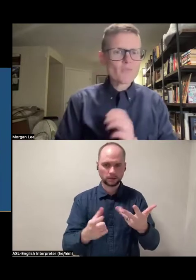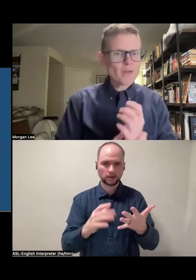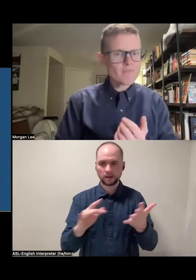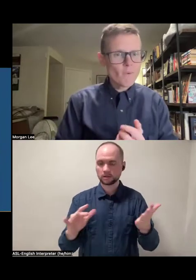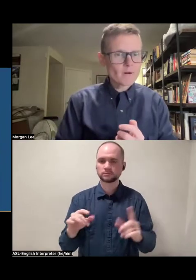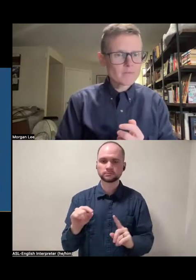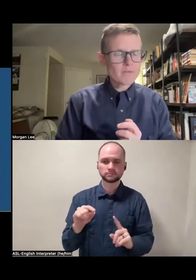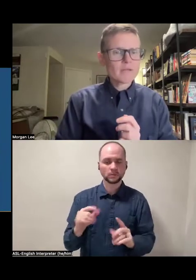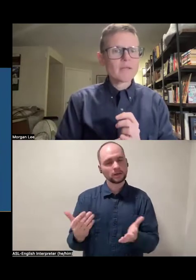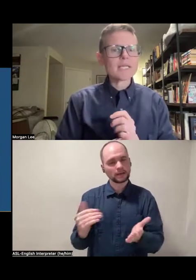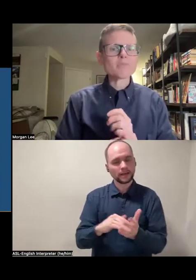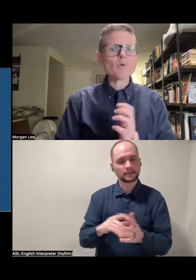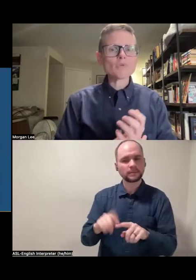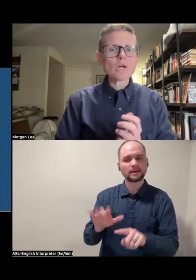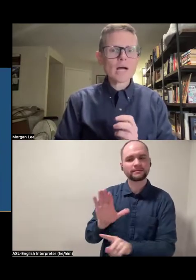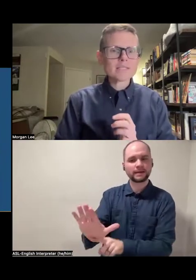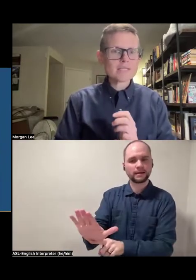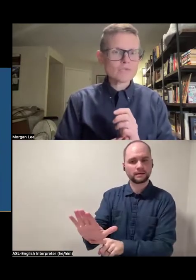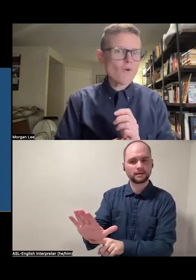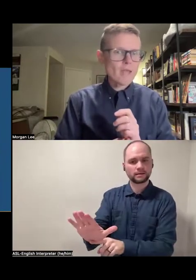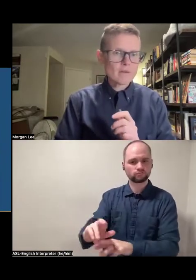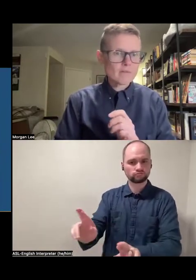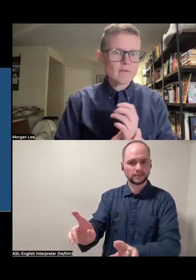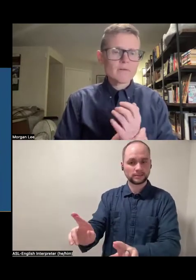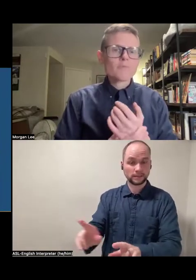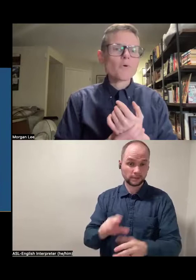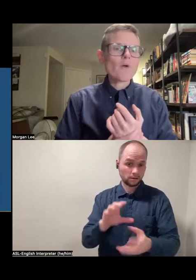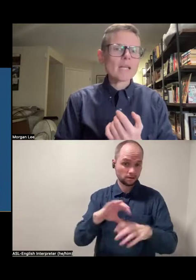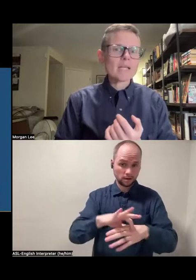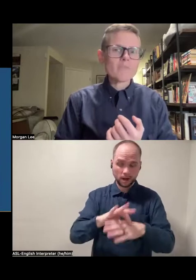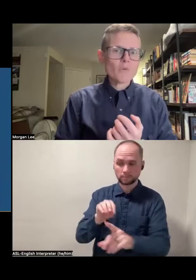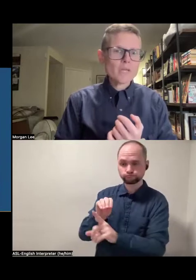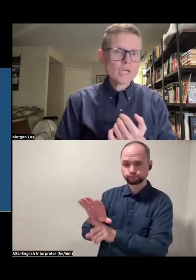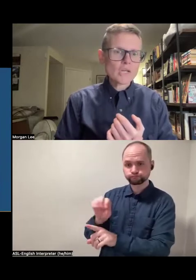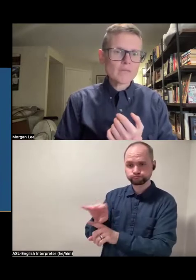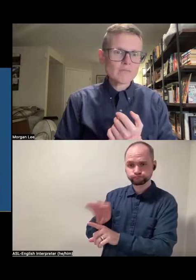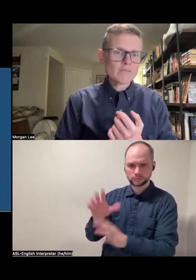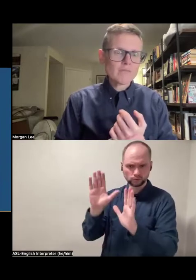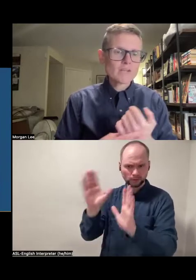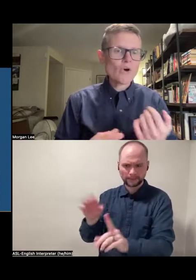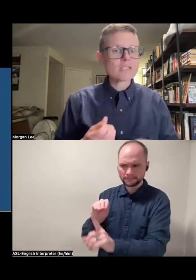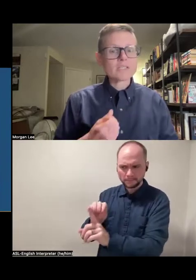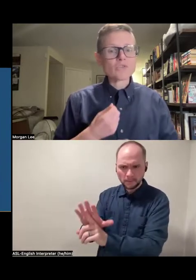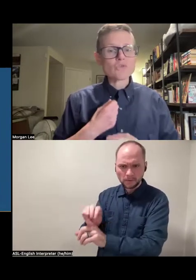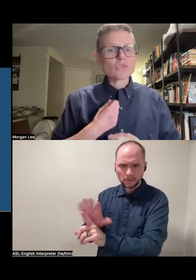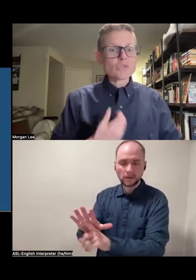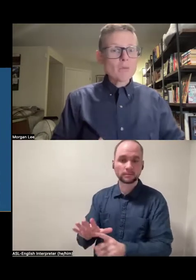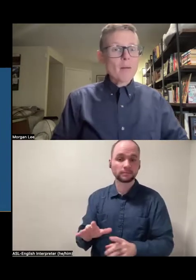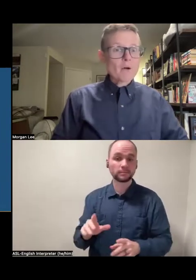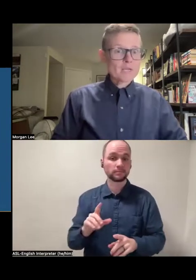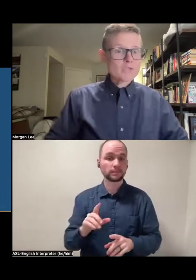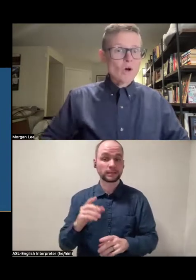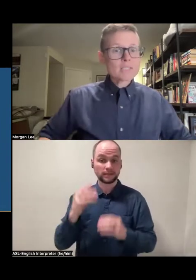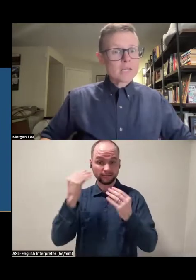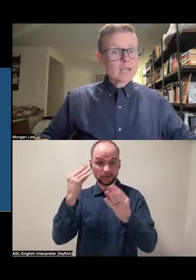on what they're ready for. Exposure to content is great. Providing information that causes the student to just